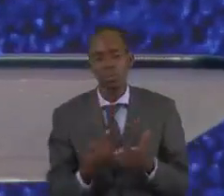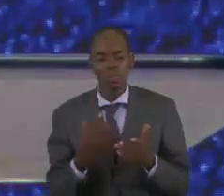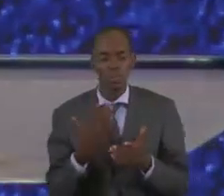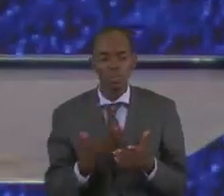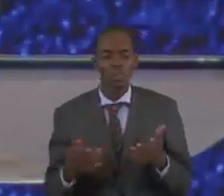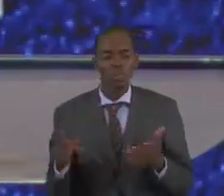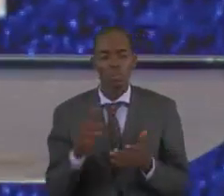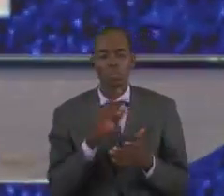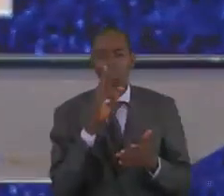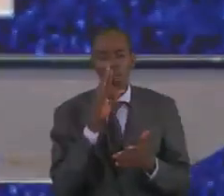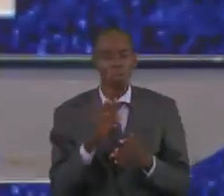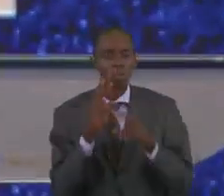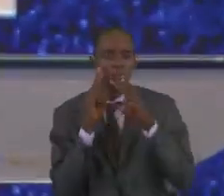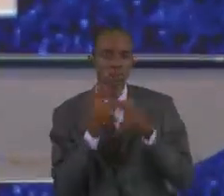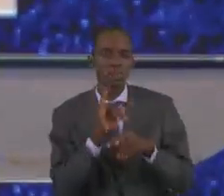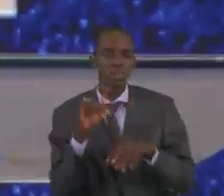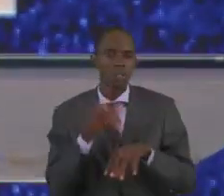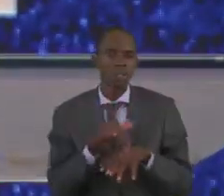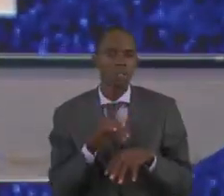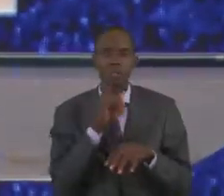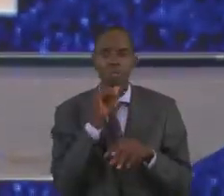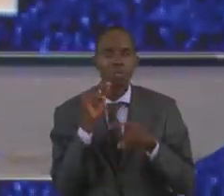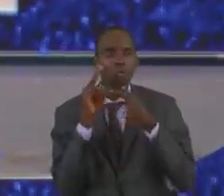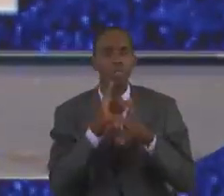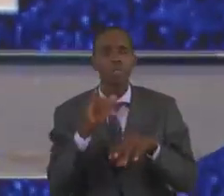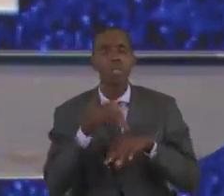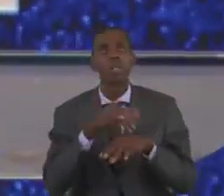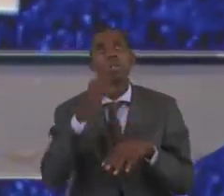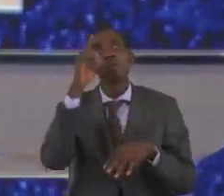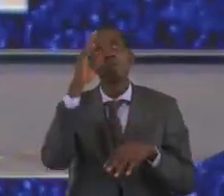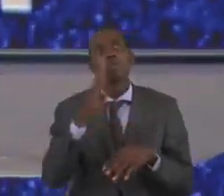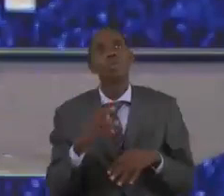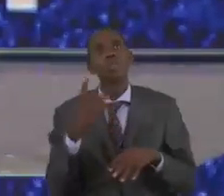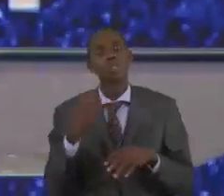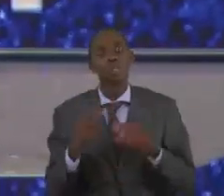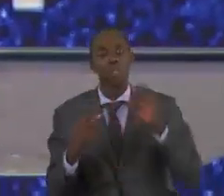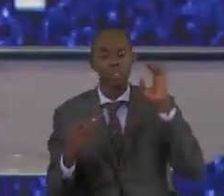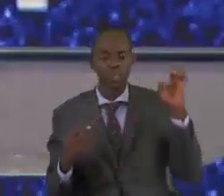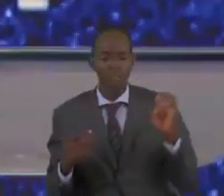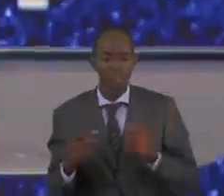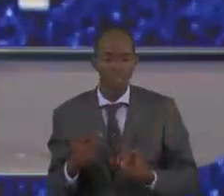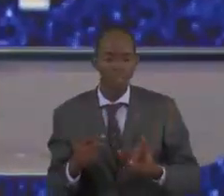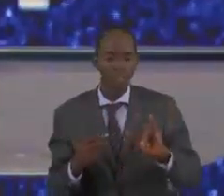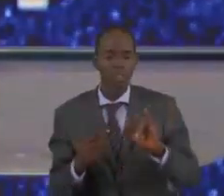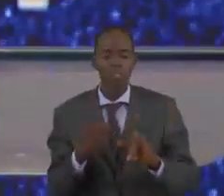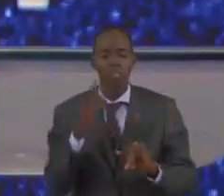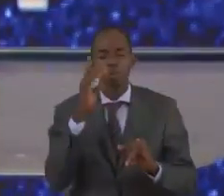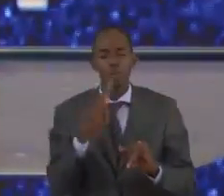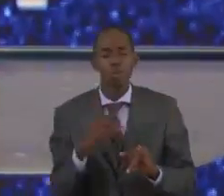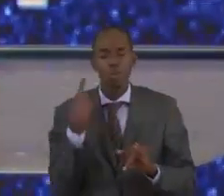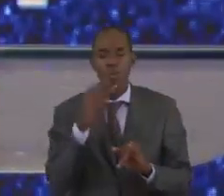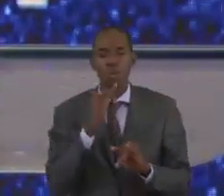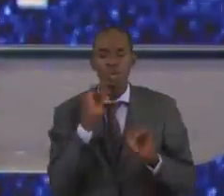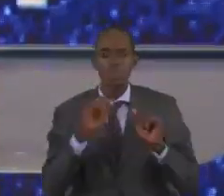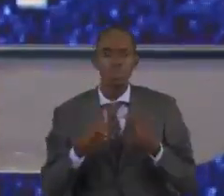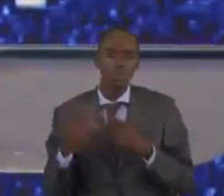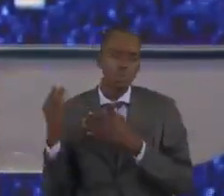not looking at God, the Eternal One, who is able to bring them to judgment